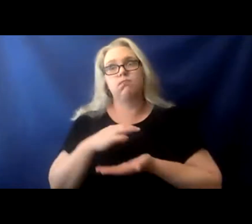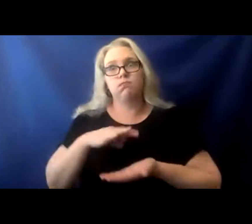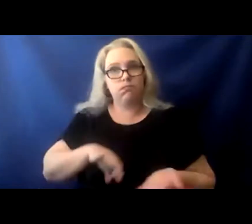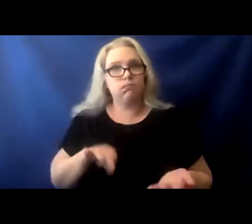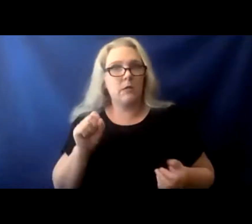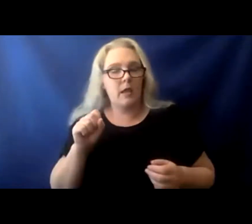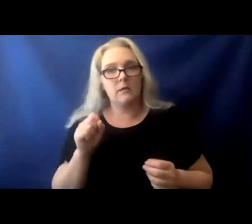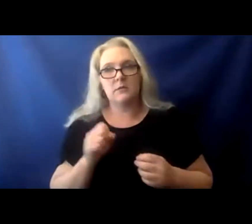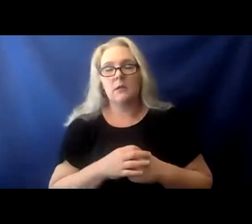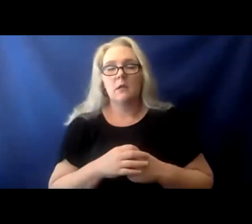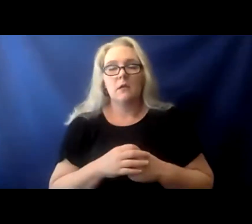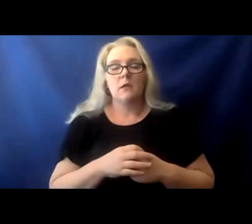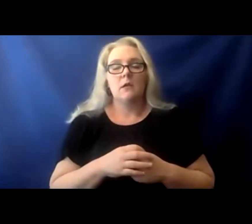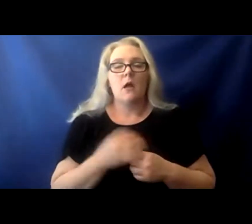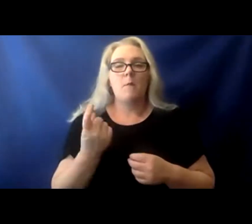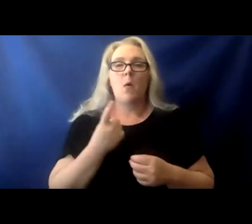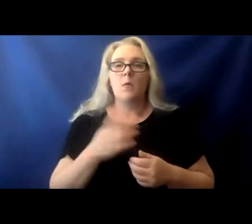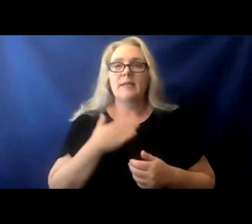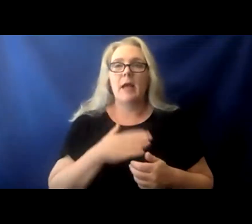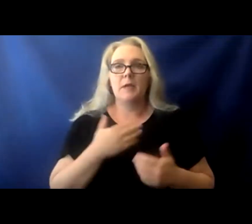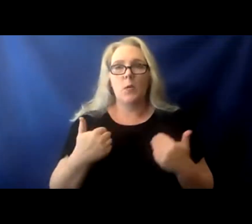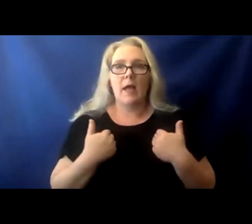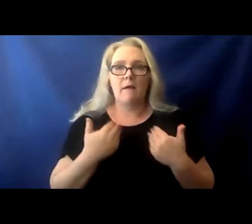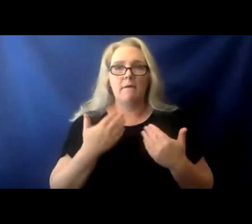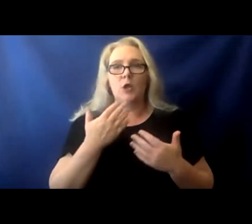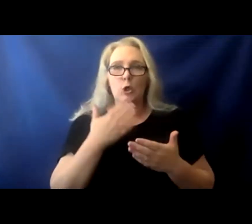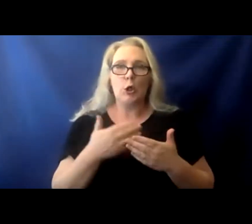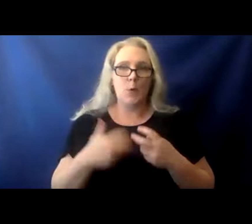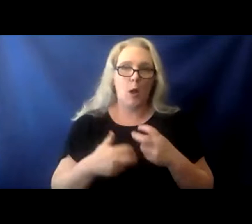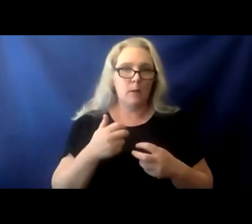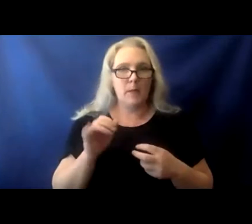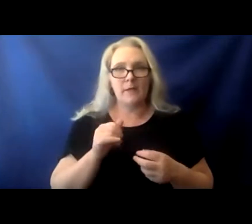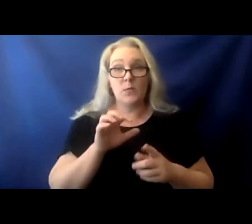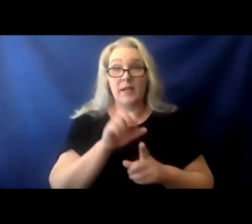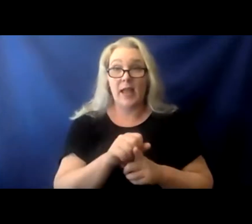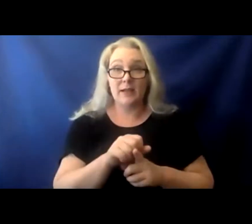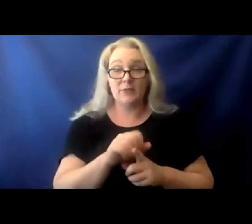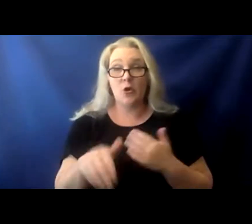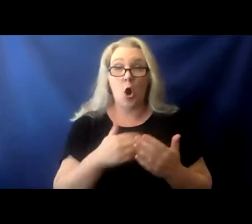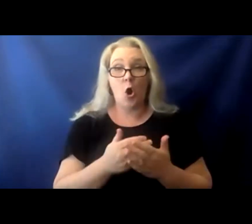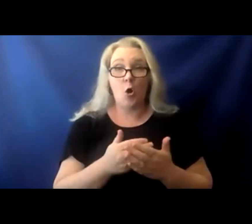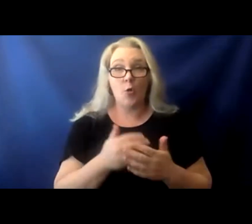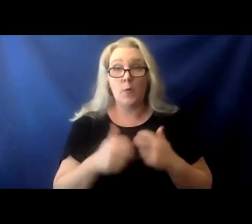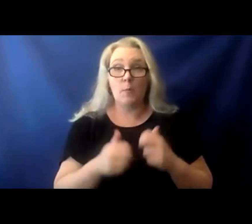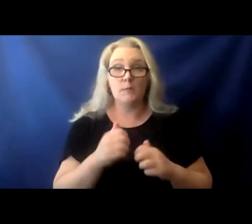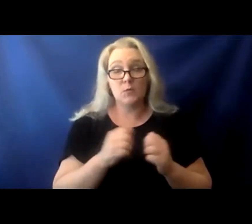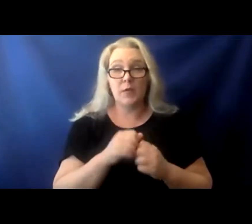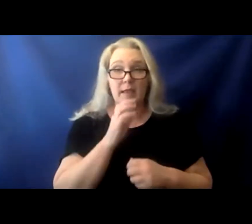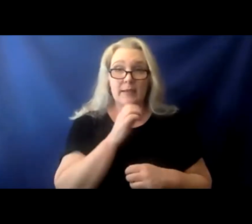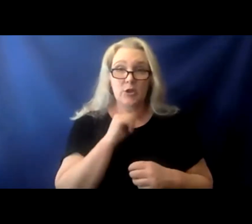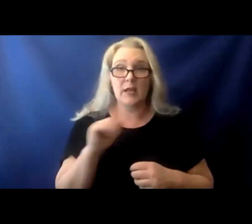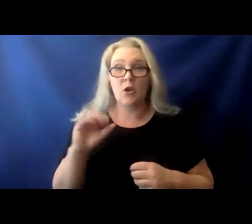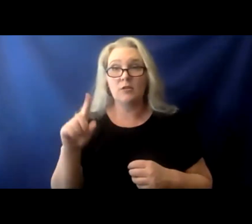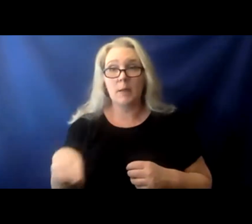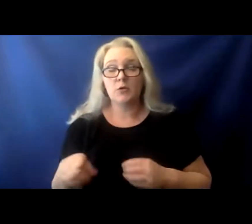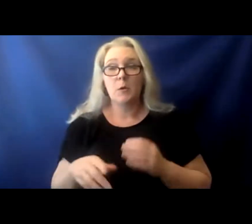Again, I'm always happy to have this good problem of, do we capture every single investment in aging, disability, and Alzheimer's, both targeted